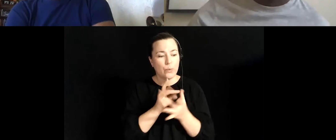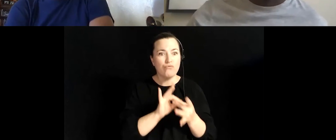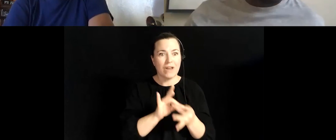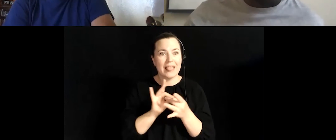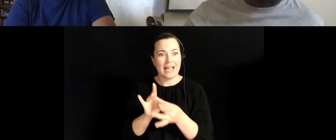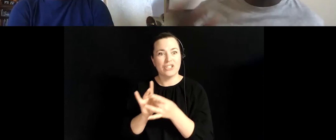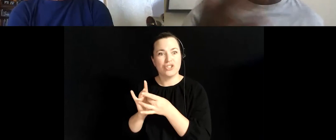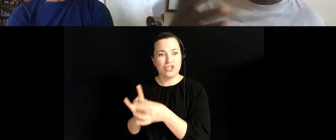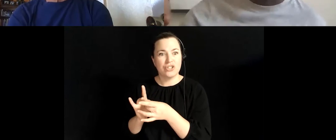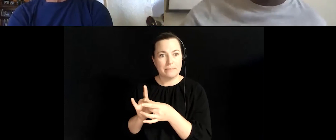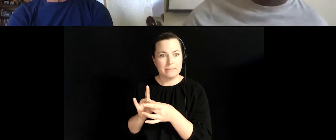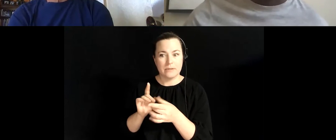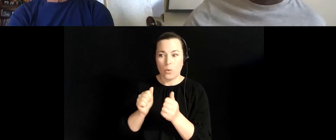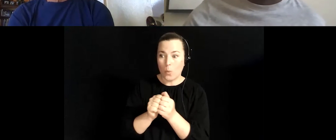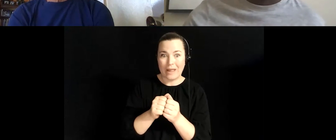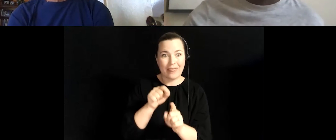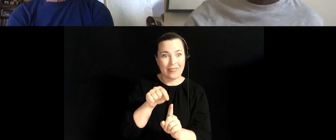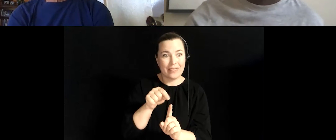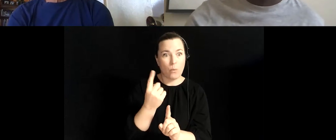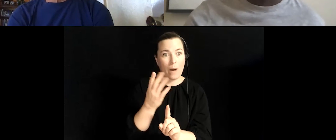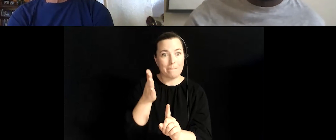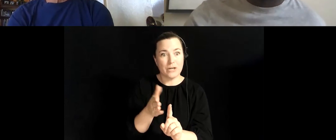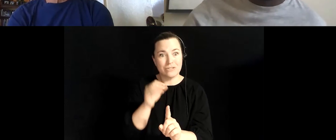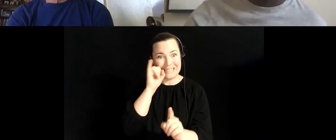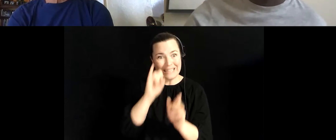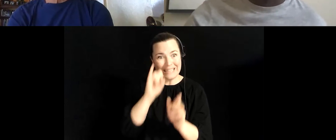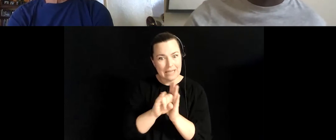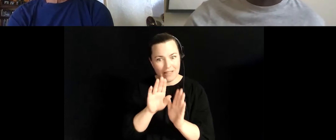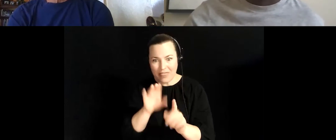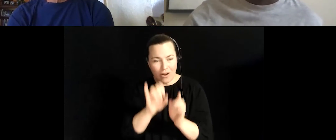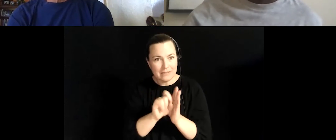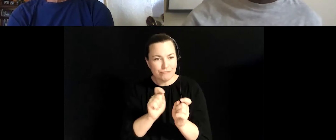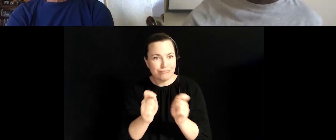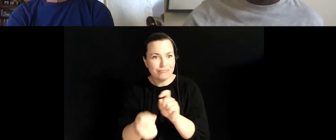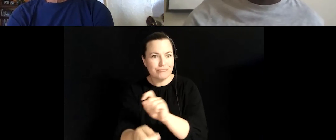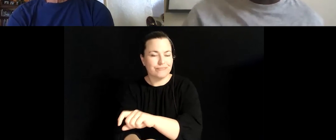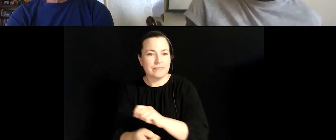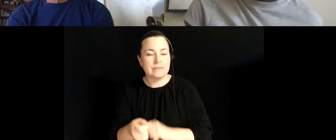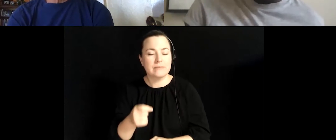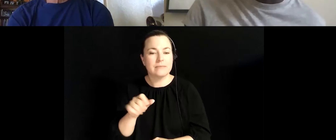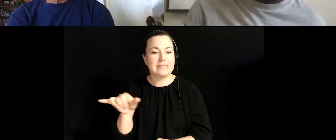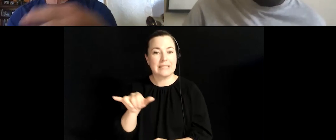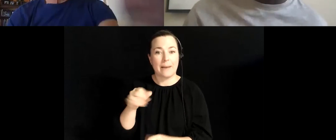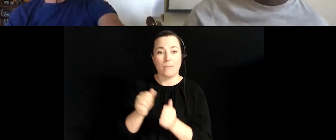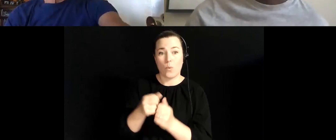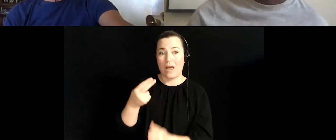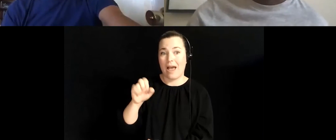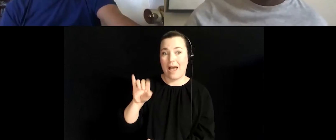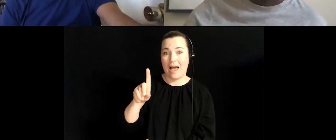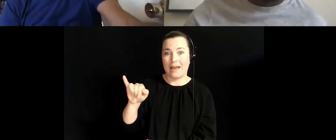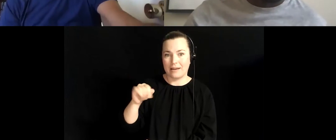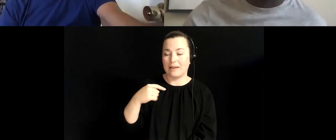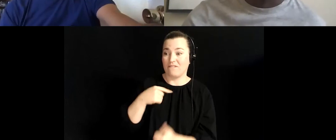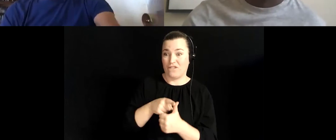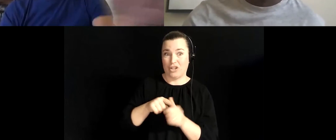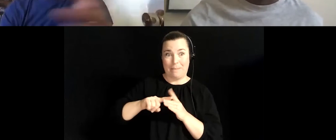to someone's identity as you move forward. You know, like, similarly with Heidi, I found that I was a student, right,